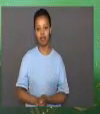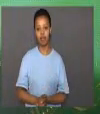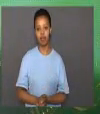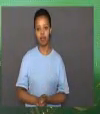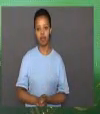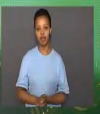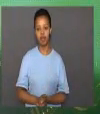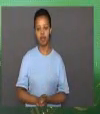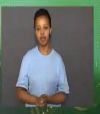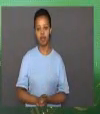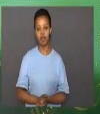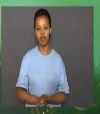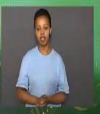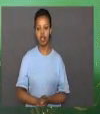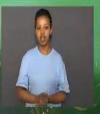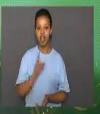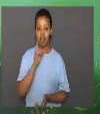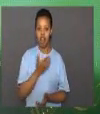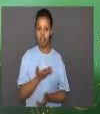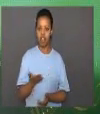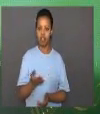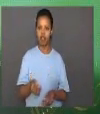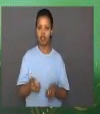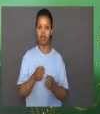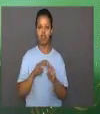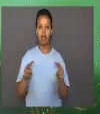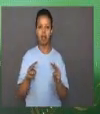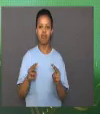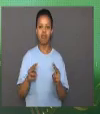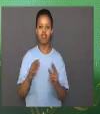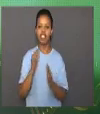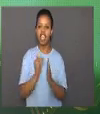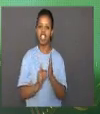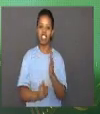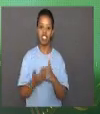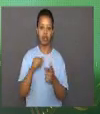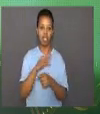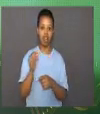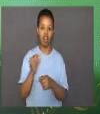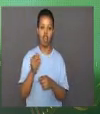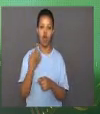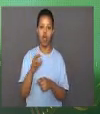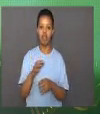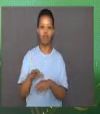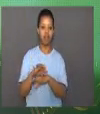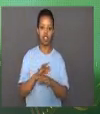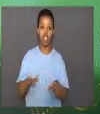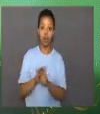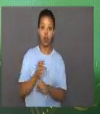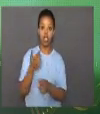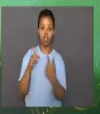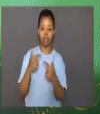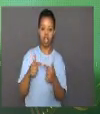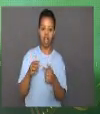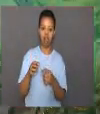Hello again. As space becomes more scarce and landfills quickly fill up